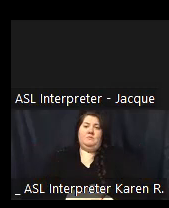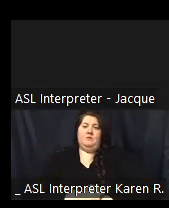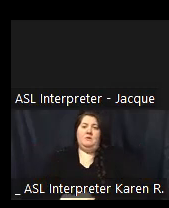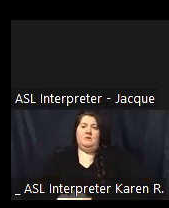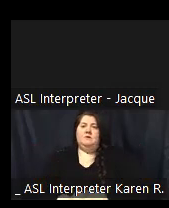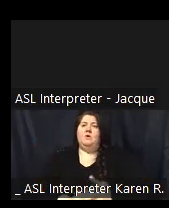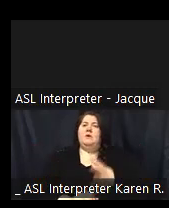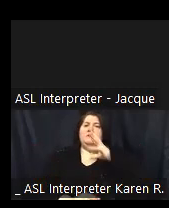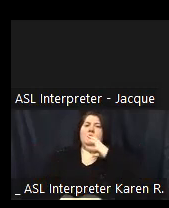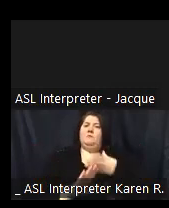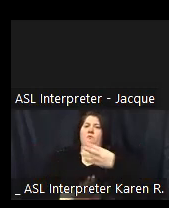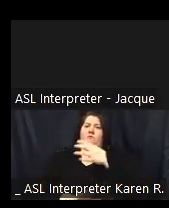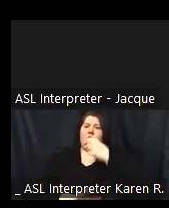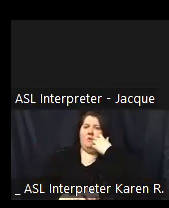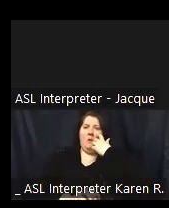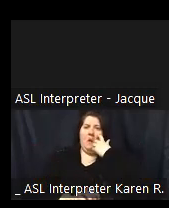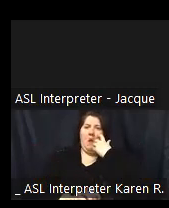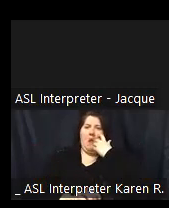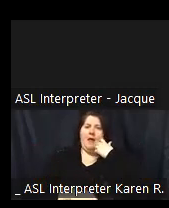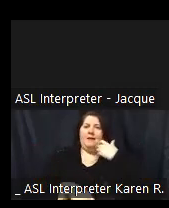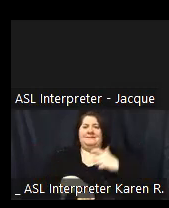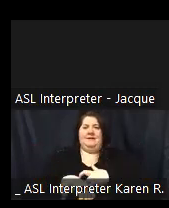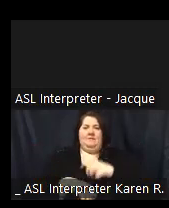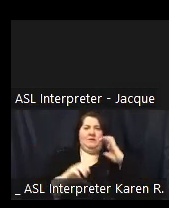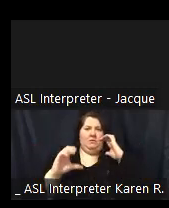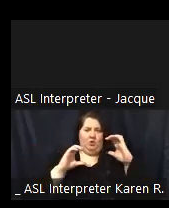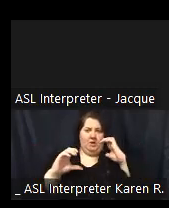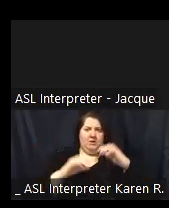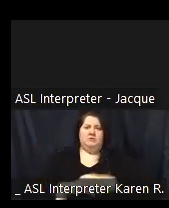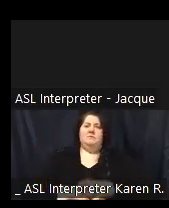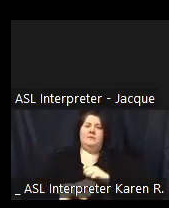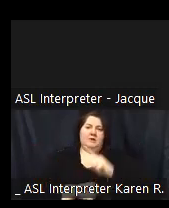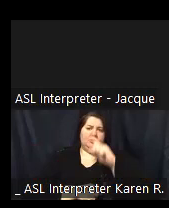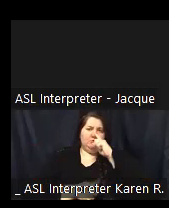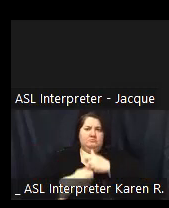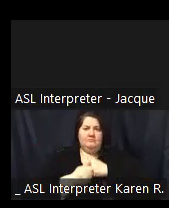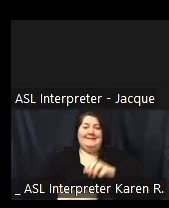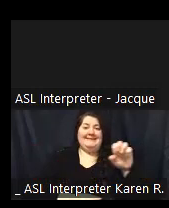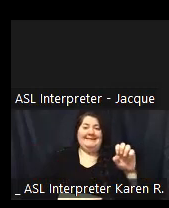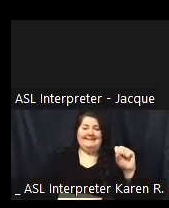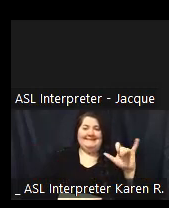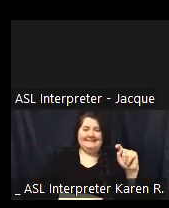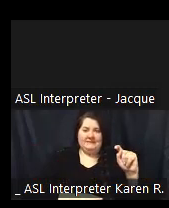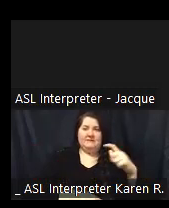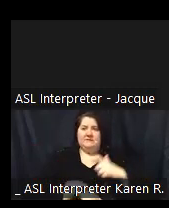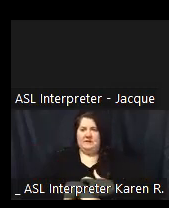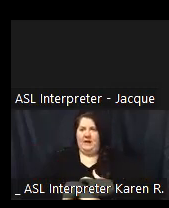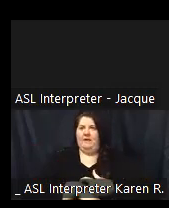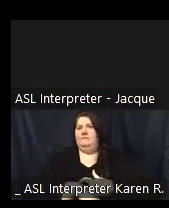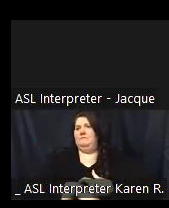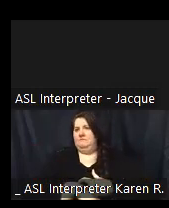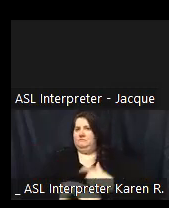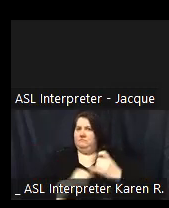last time. Timely communication, we're ensuring that we're sticking to the ESIT timelines and moving families through the process